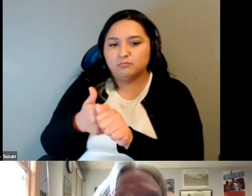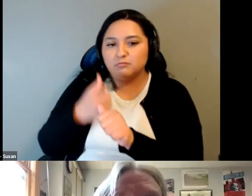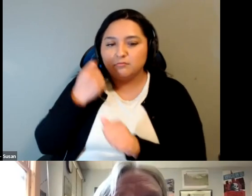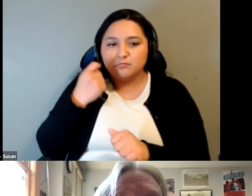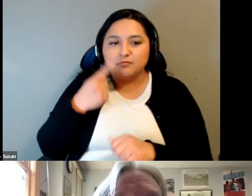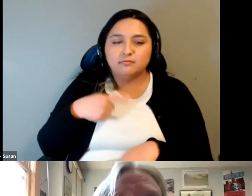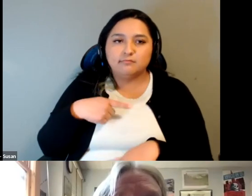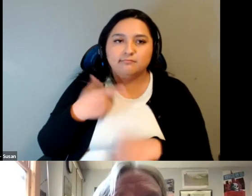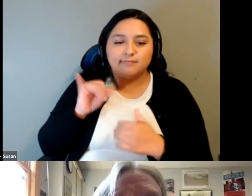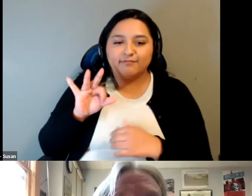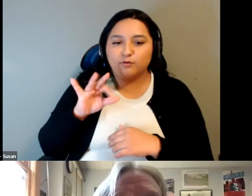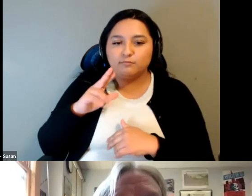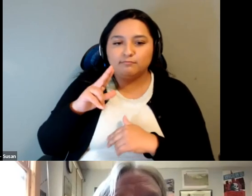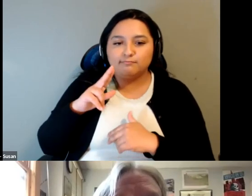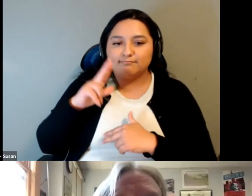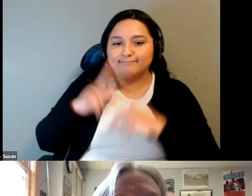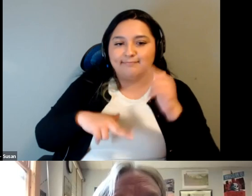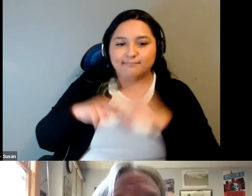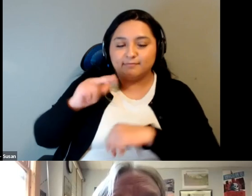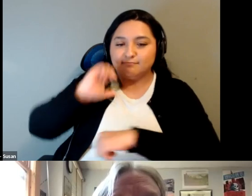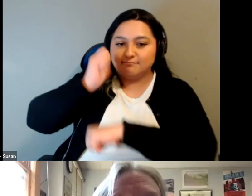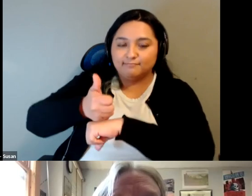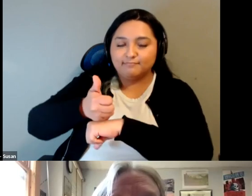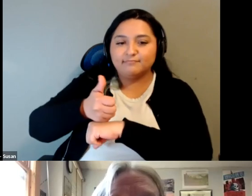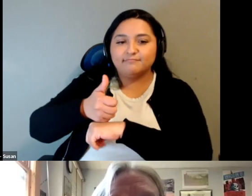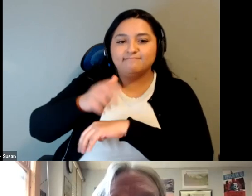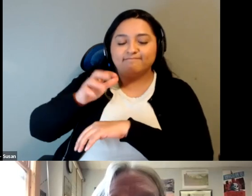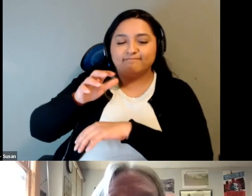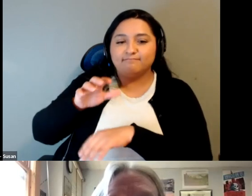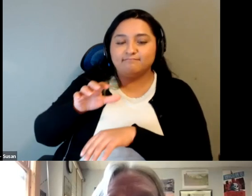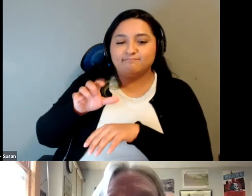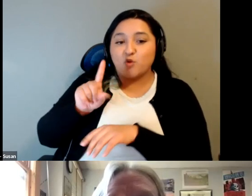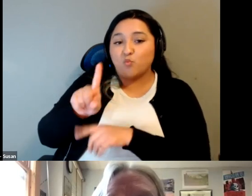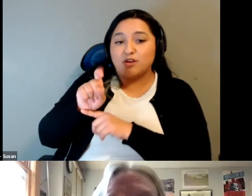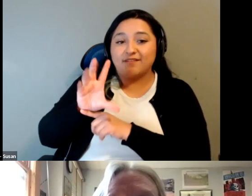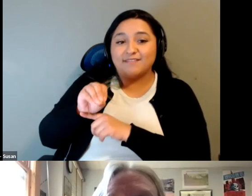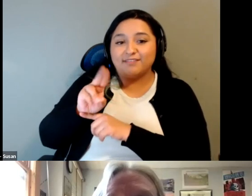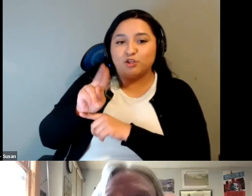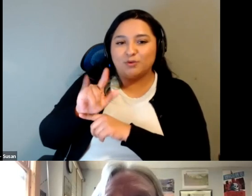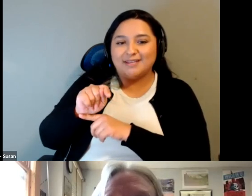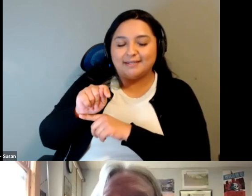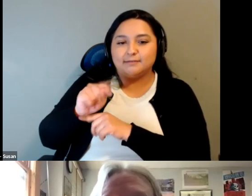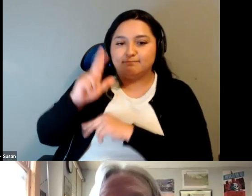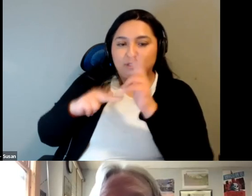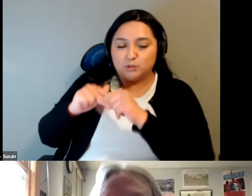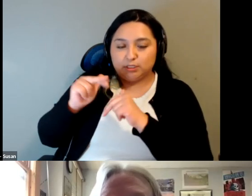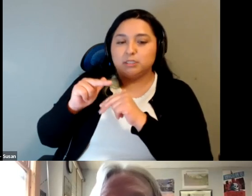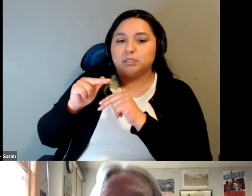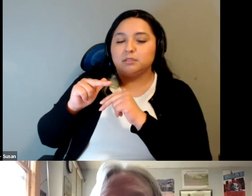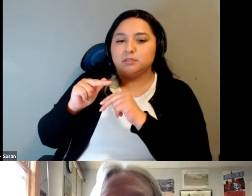like a, say a 50 or 100 unit building for people who were previous, who are experiencing homelessness,